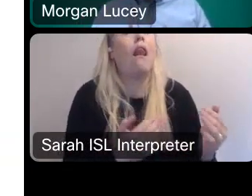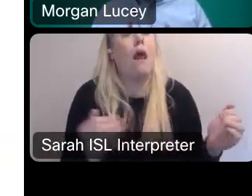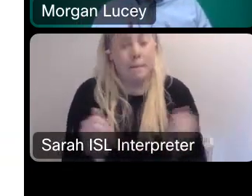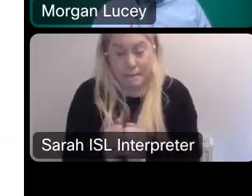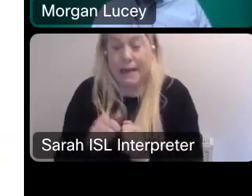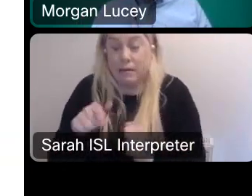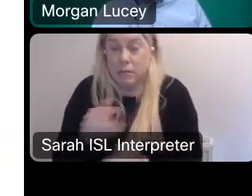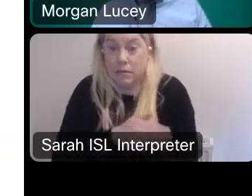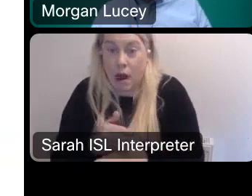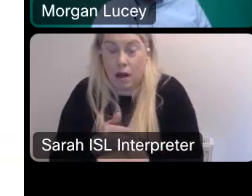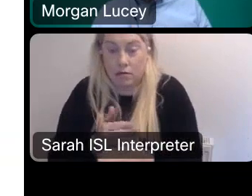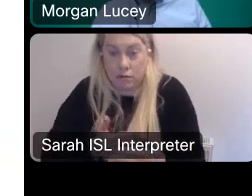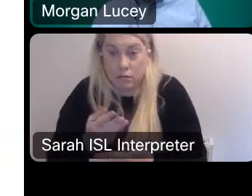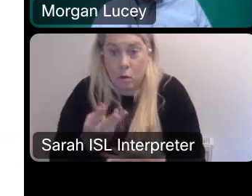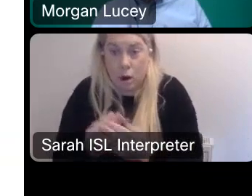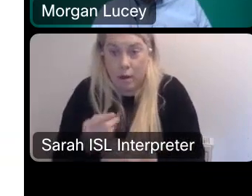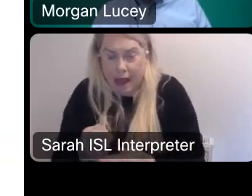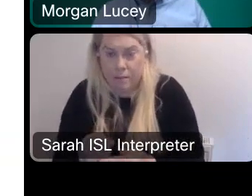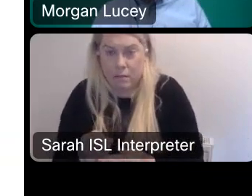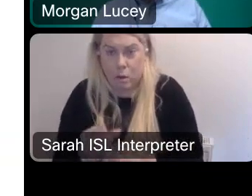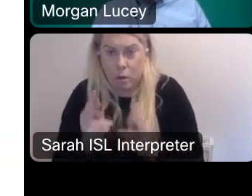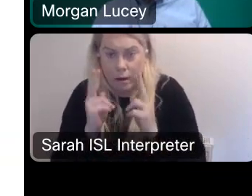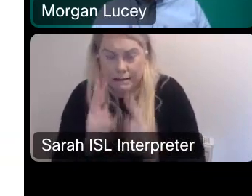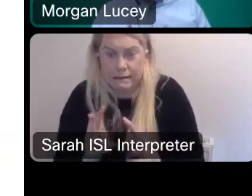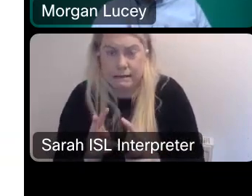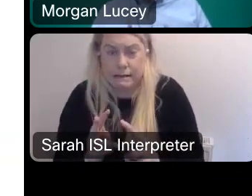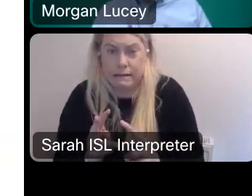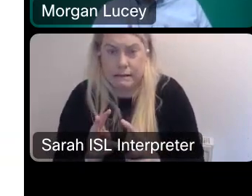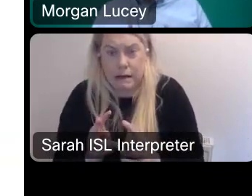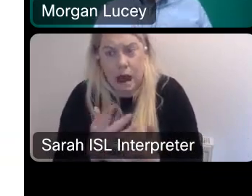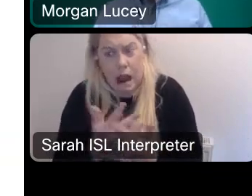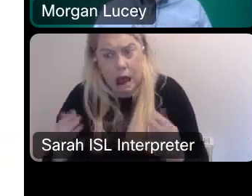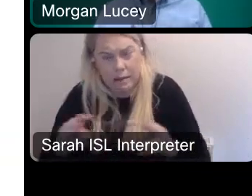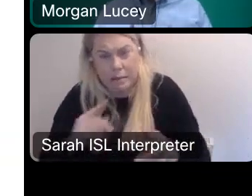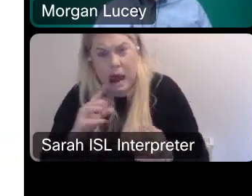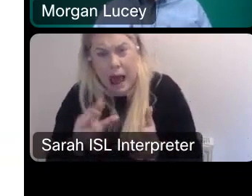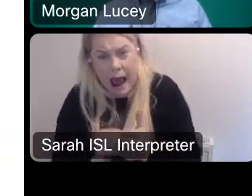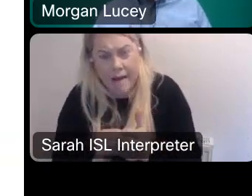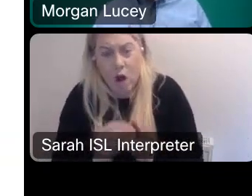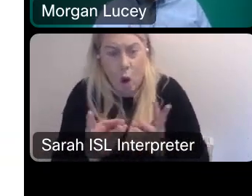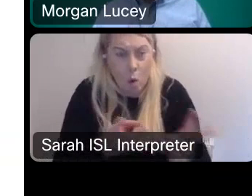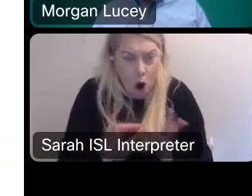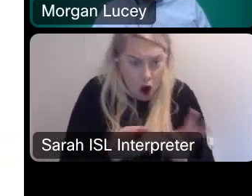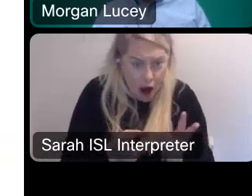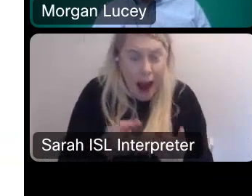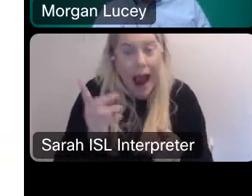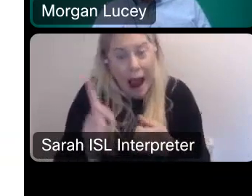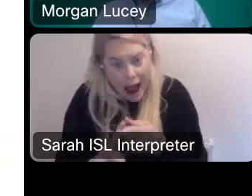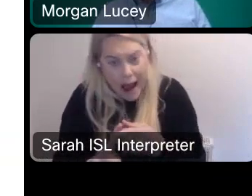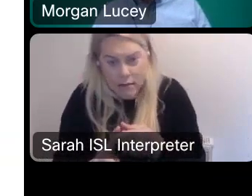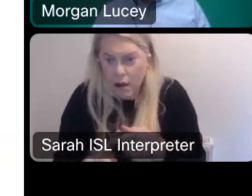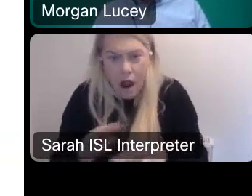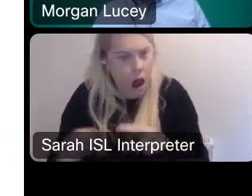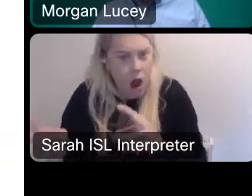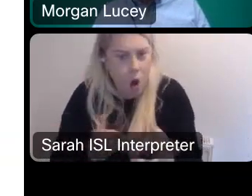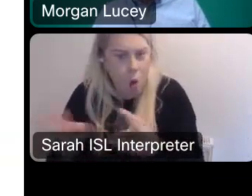the majority of presentations, so with the majority of people who attend, it's a combination of workplace and